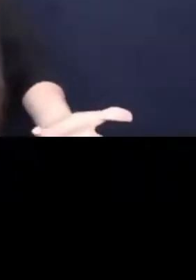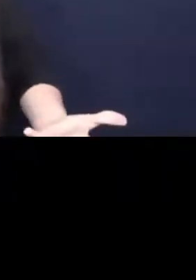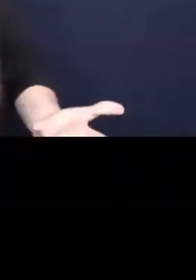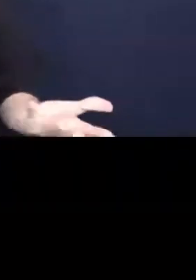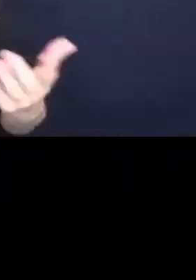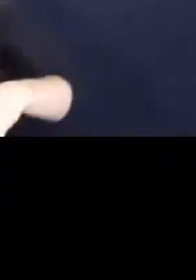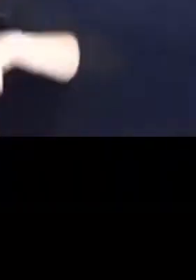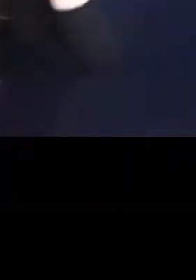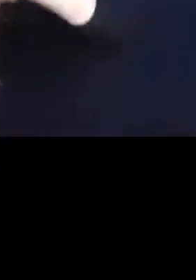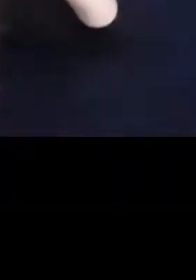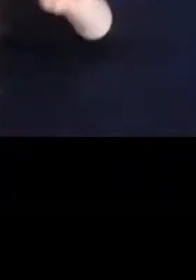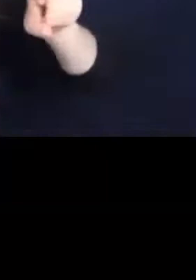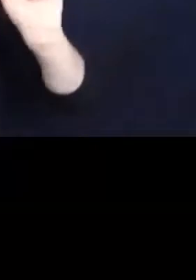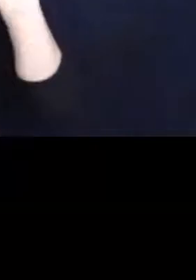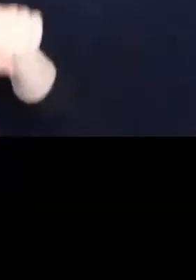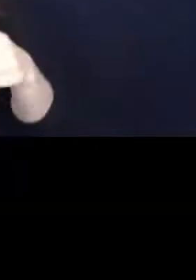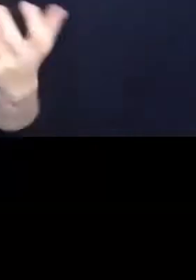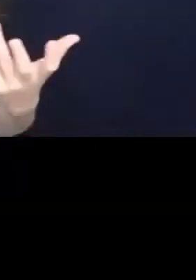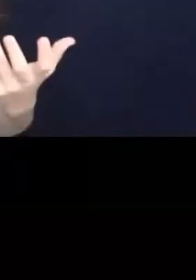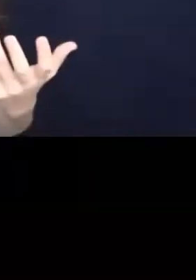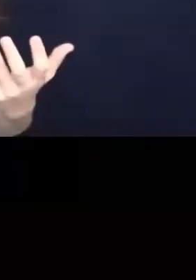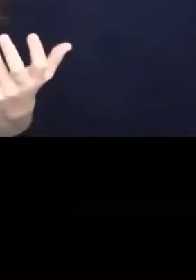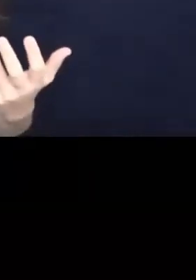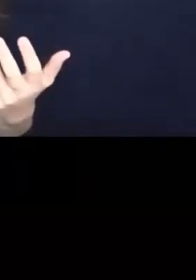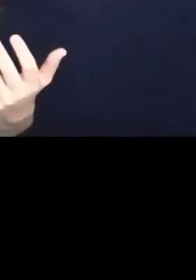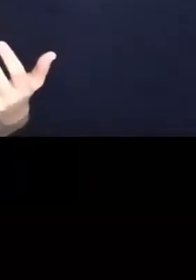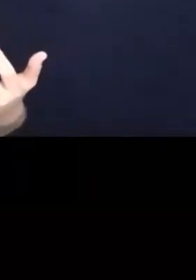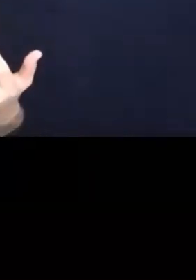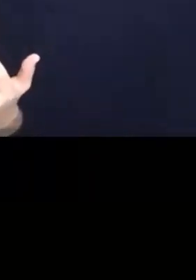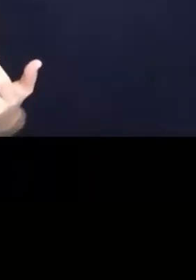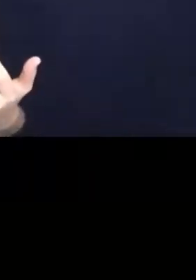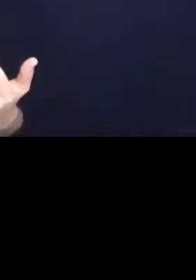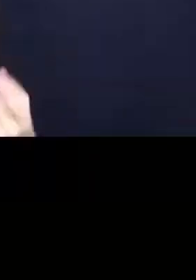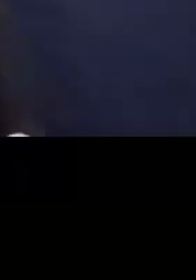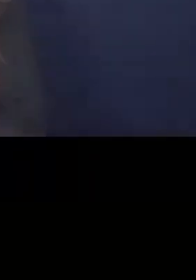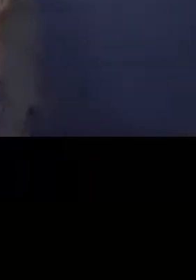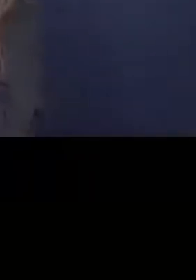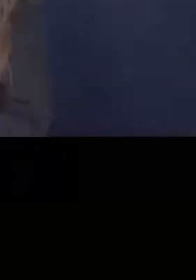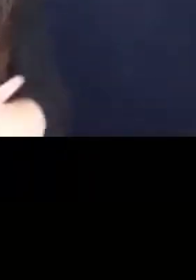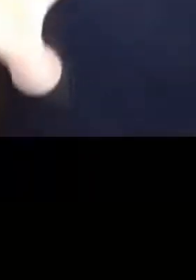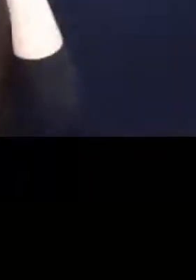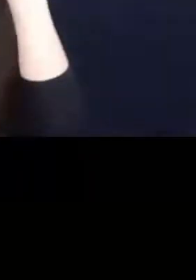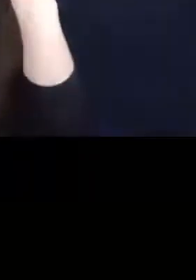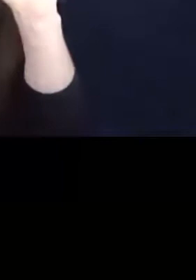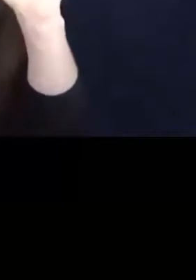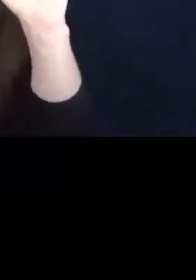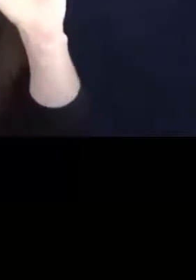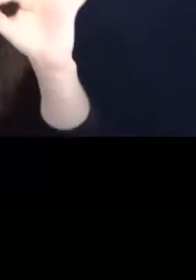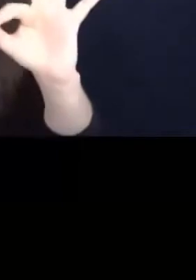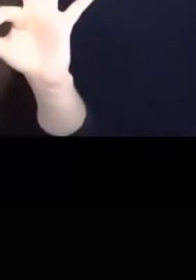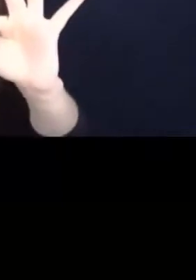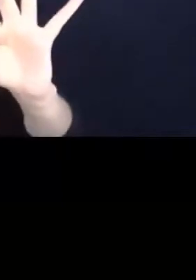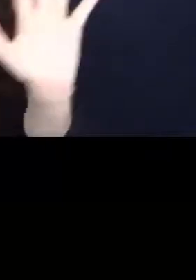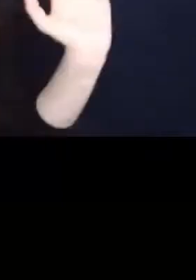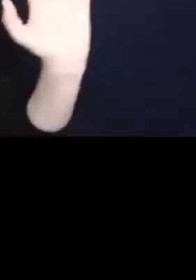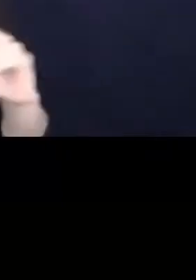different options that are possible. So I think we have to be careful not to present this as being the hippie. This is one example of